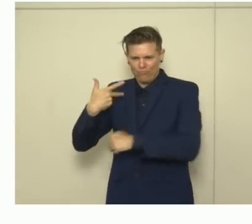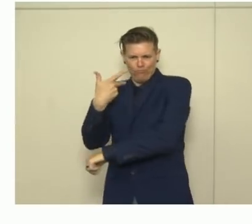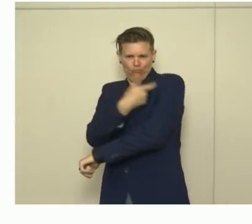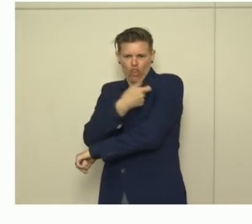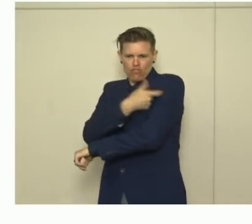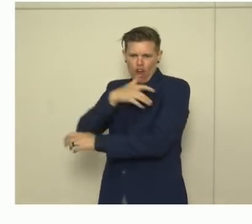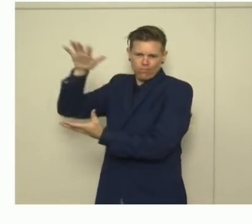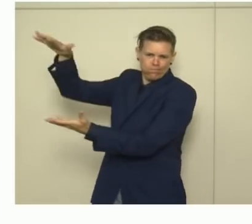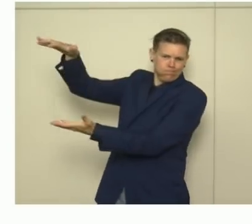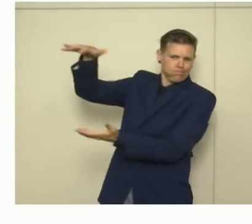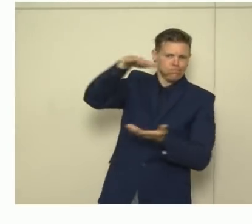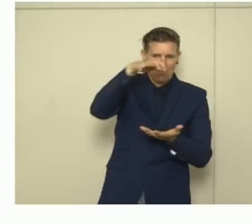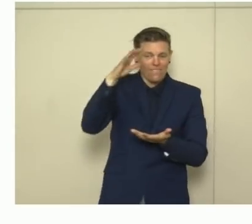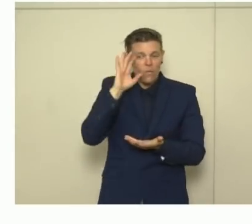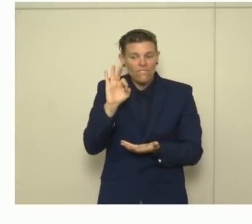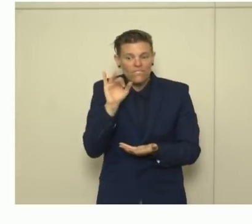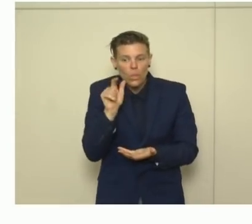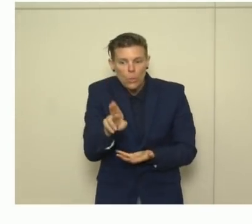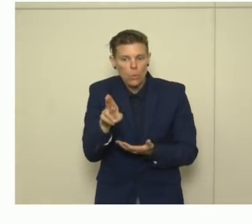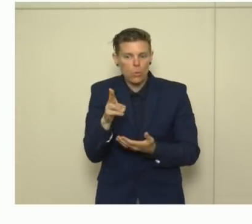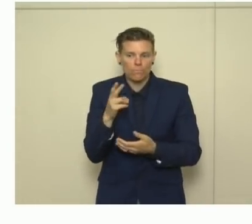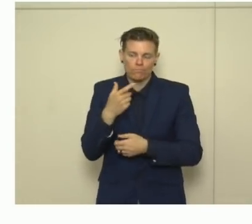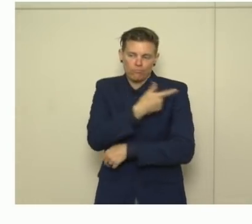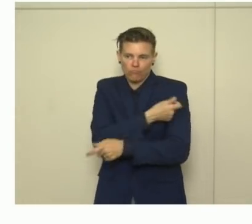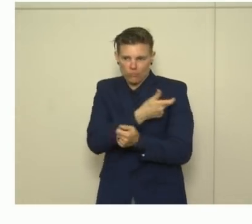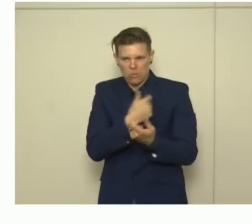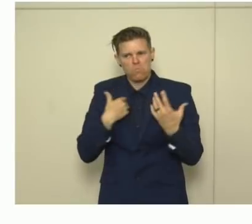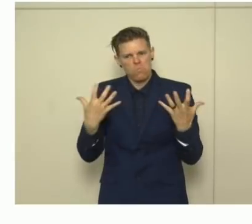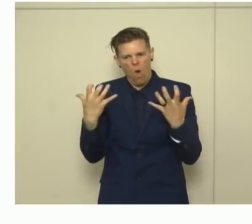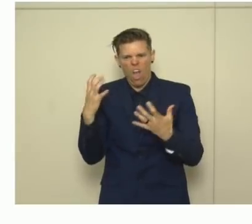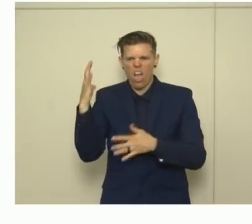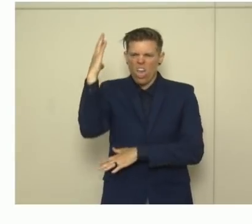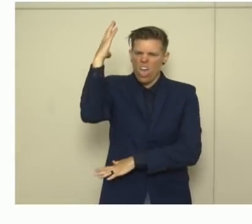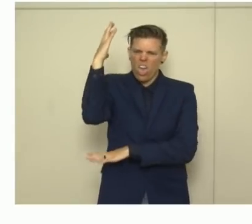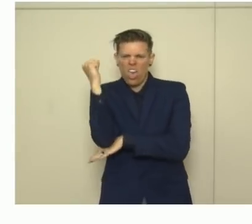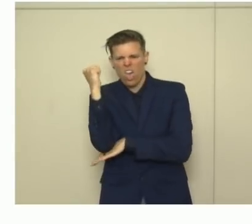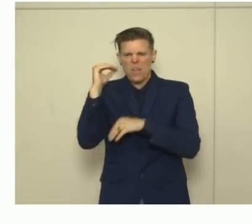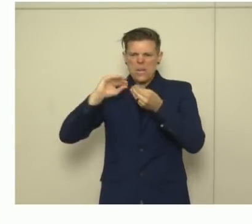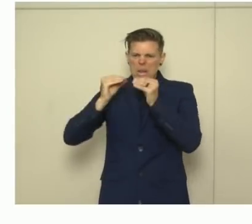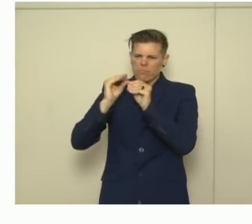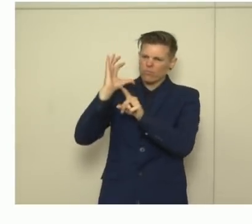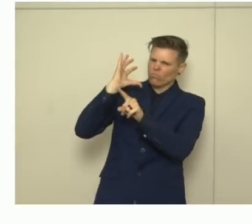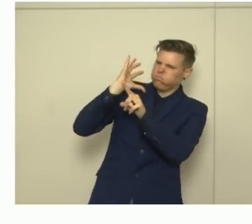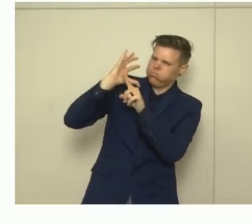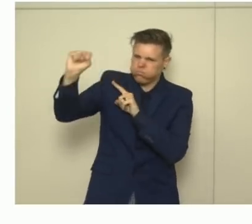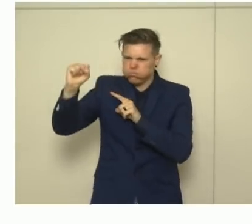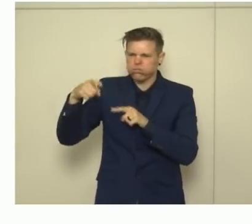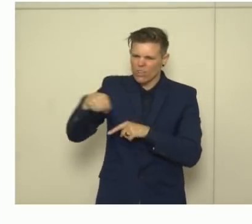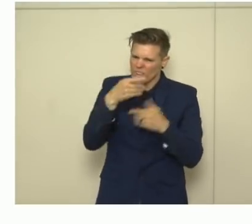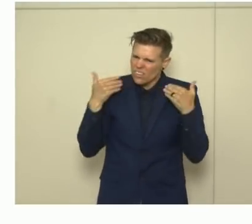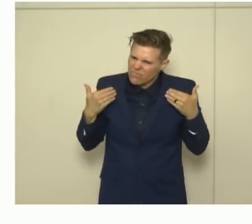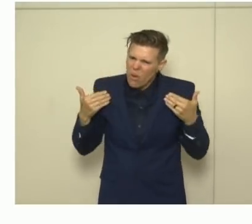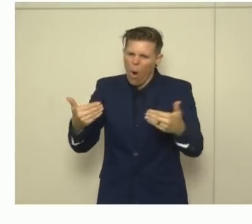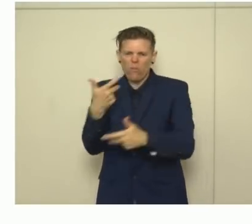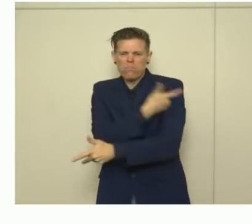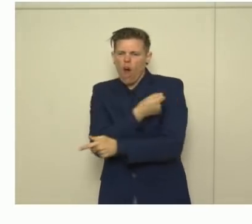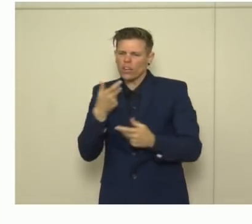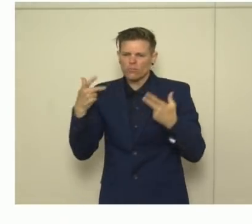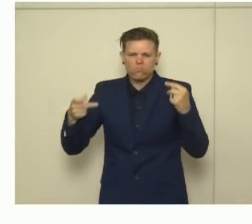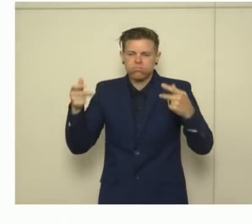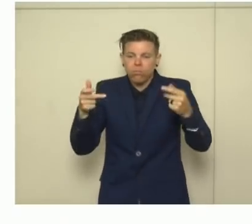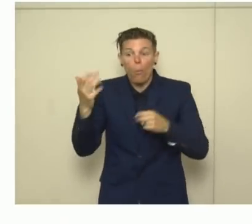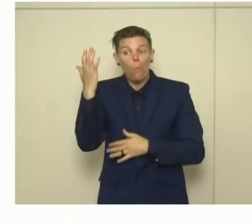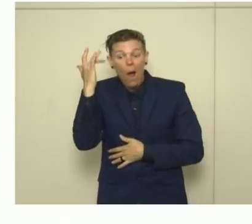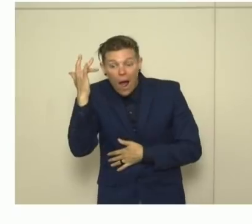one, sort of hit the record for the percent of our population vaccinated against influenza this year, because that's going to help us in the winter, sorting things